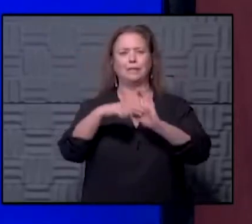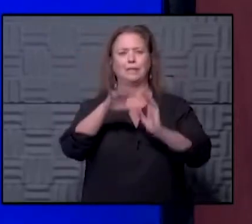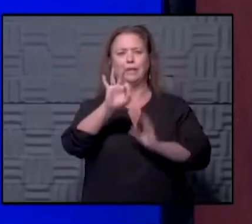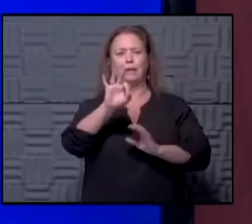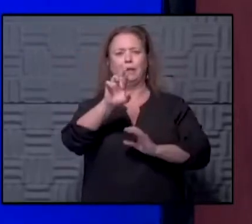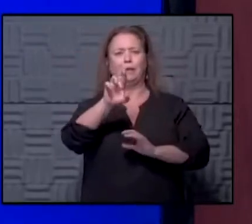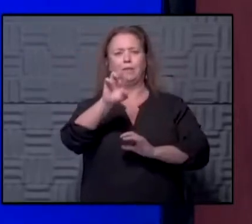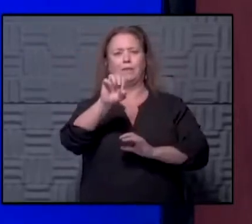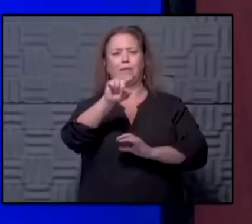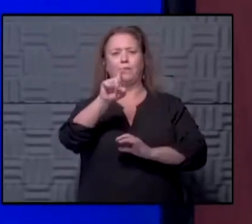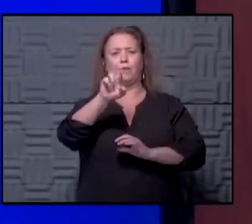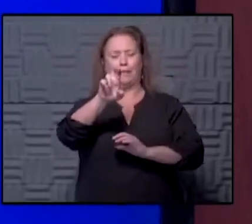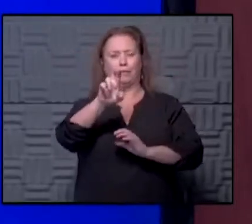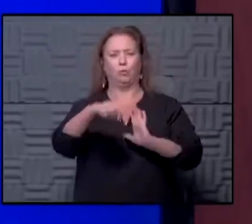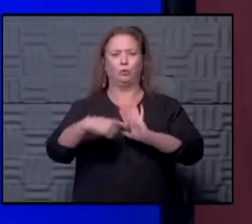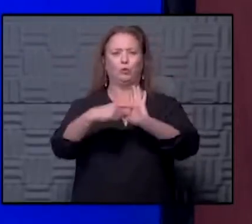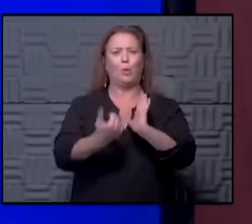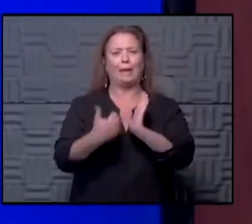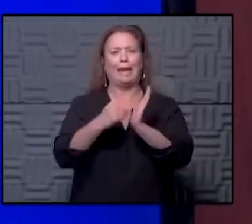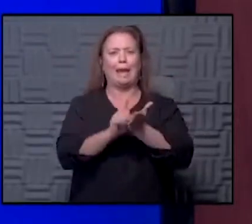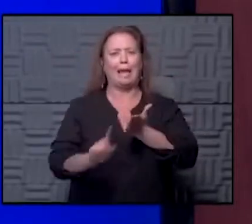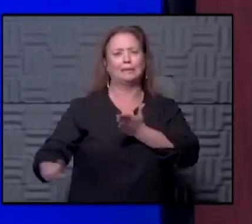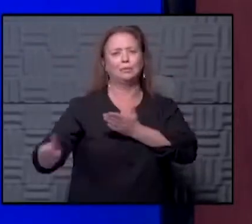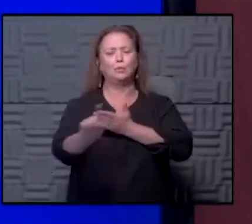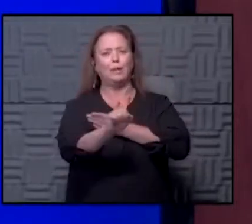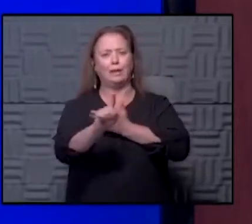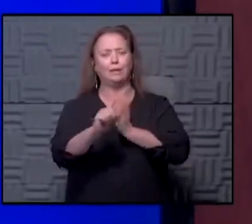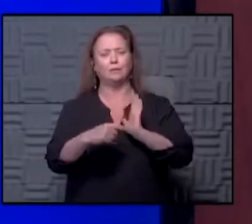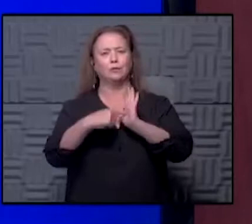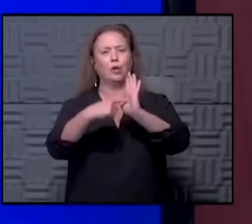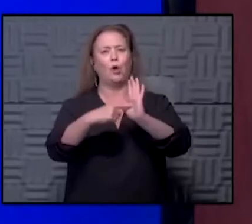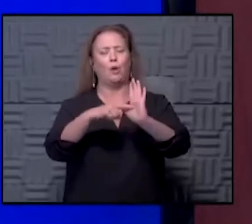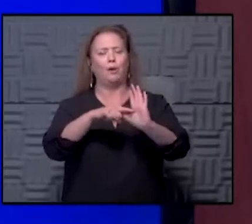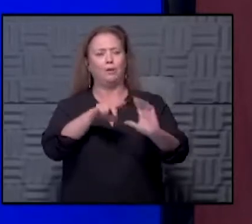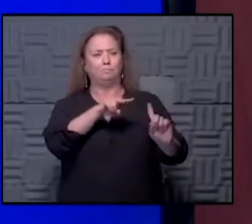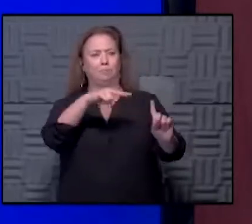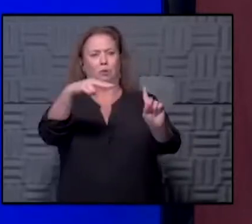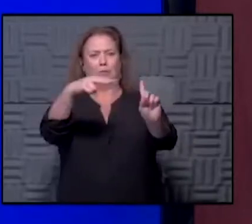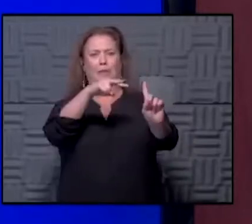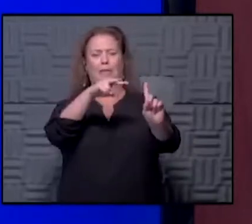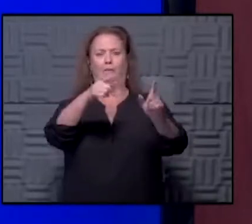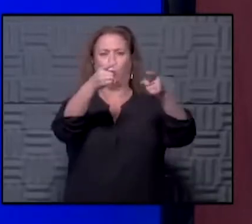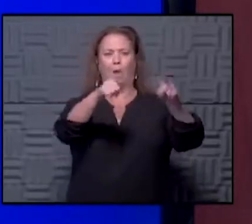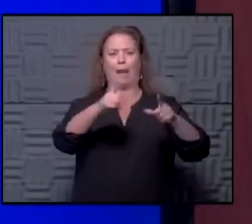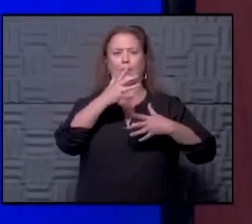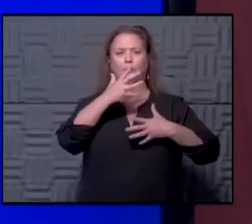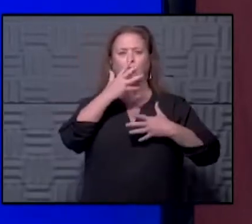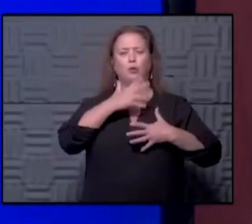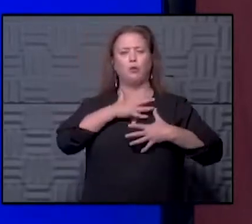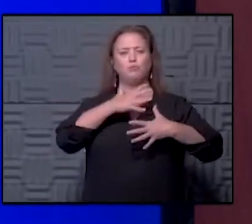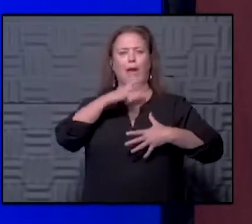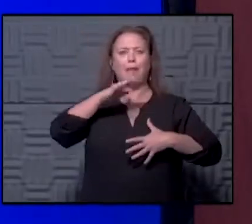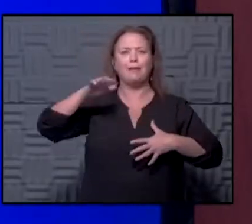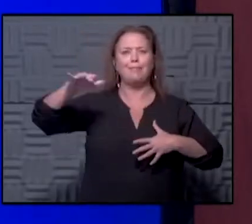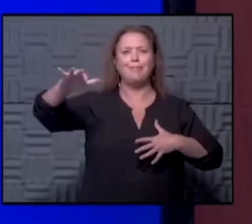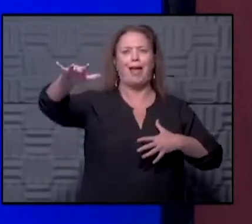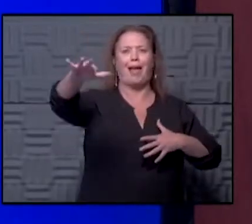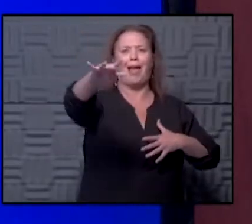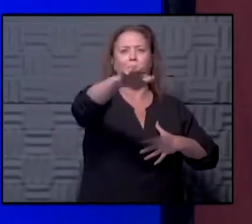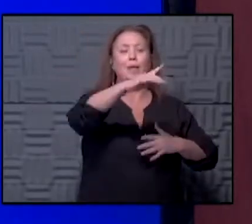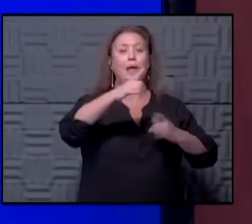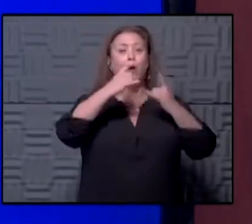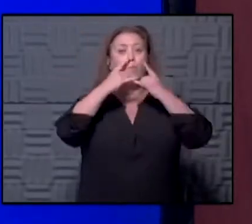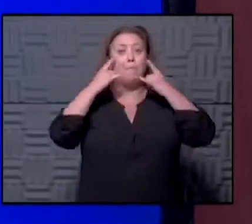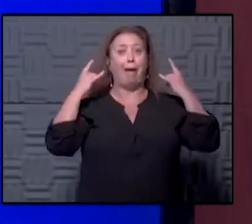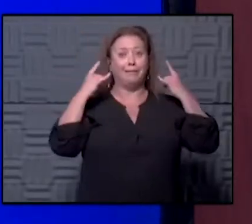think we're back in the freezer again next week to try and create yet another angle to show people what happens to your breath cloud when you don't have a mask on and what